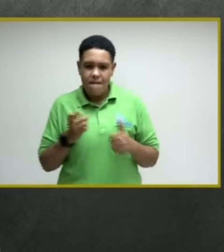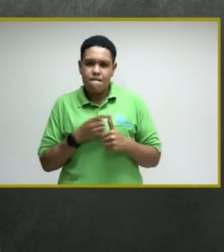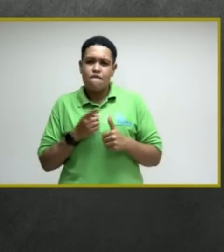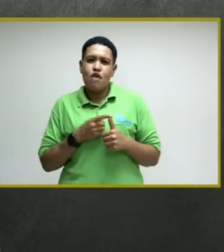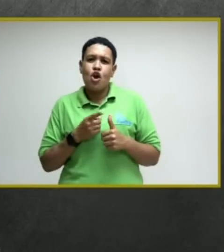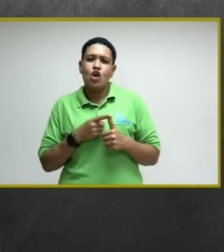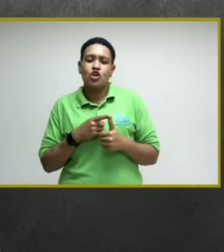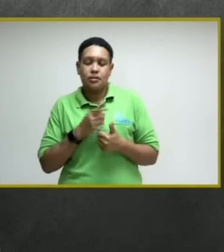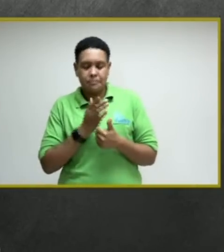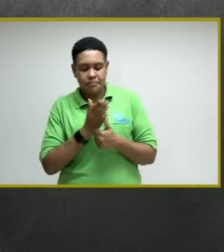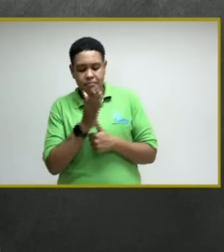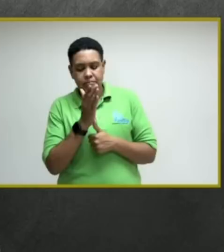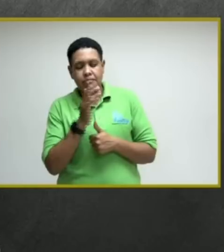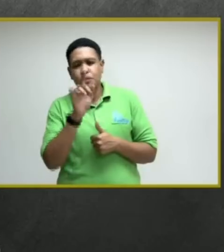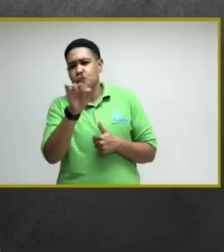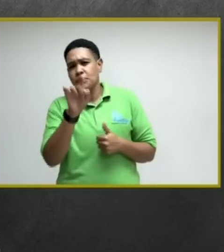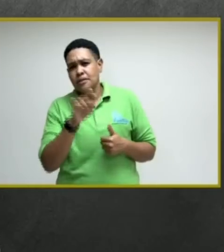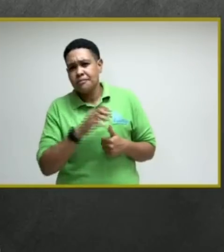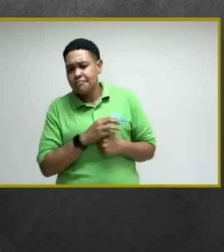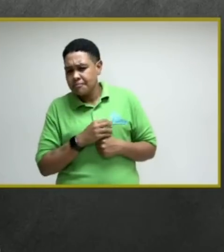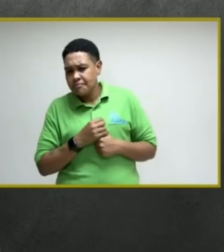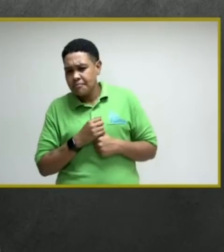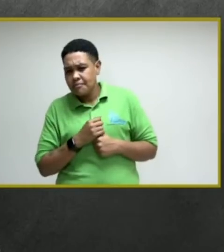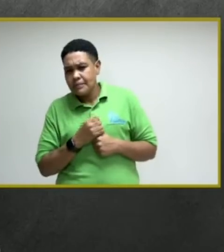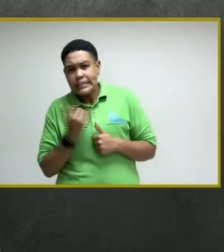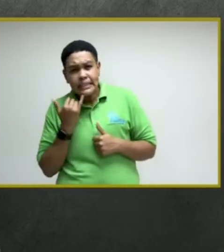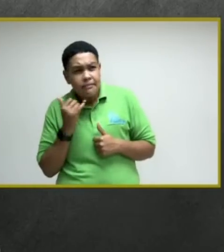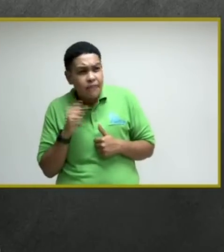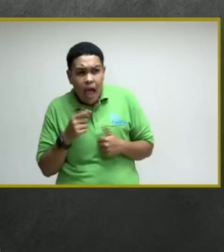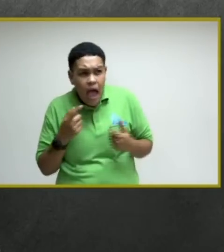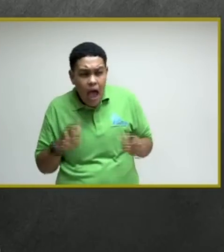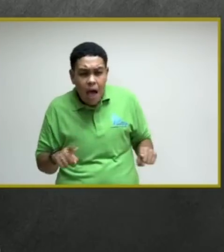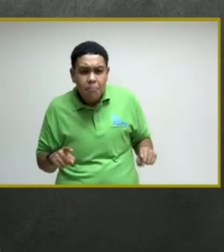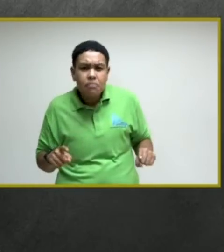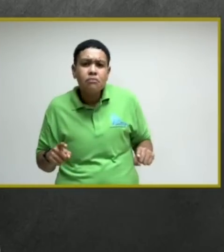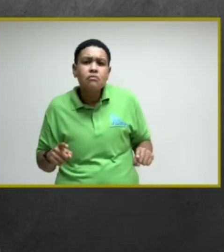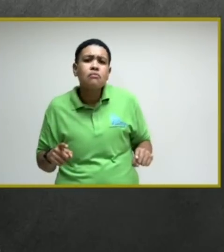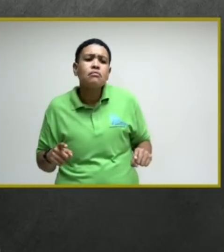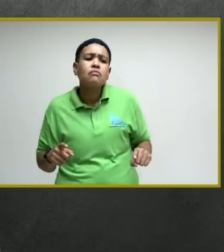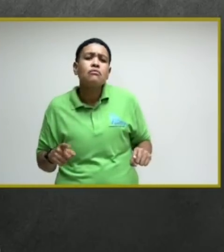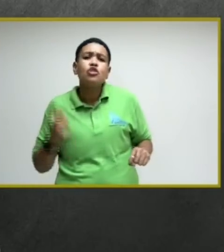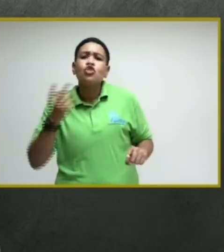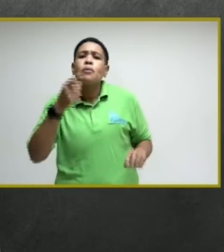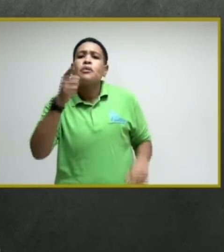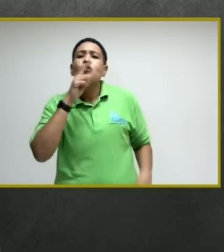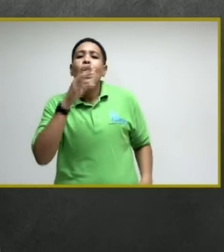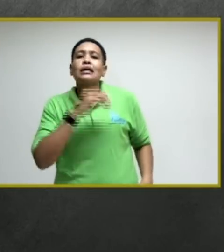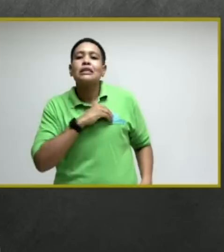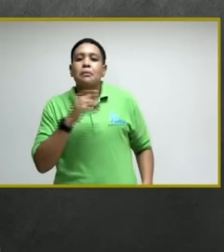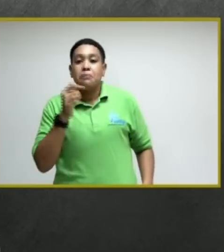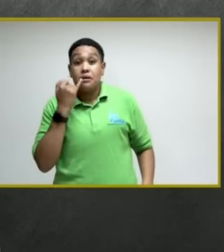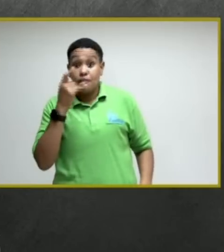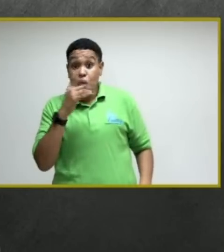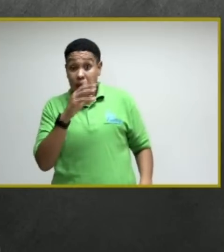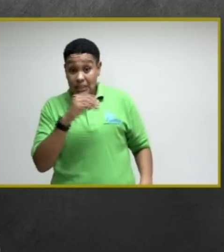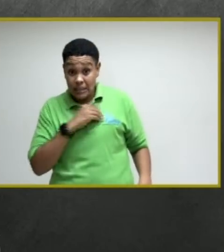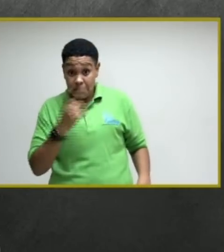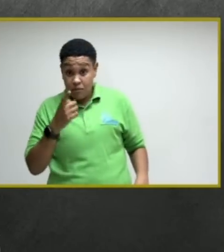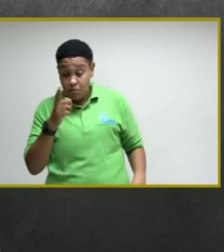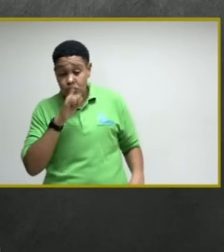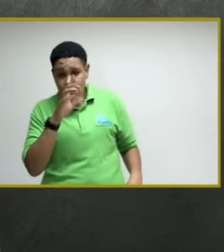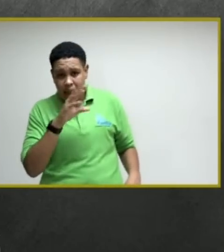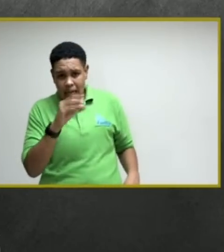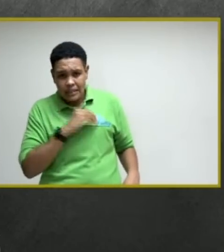question is, if that be the case, if that is something that you accept, and I'm not sure you do, but I'm just asking, if it's something you